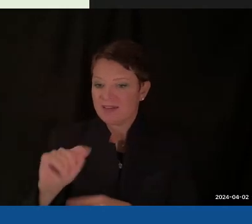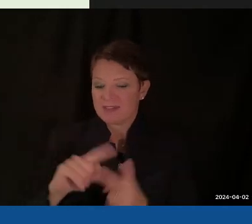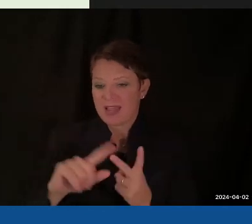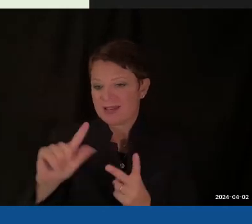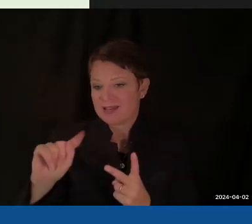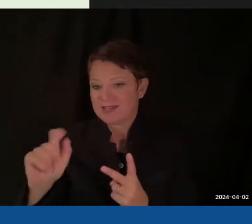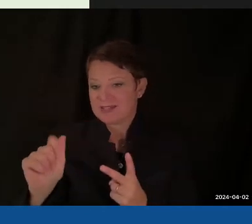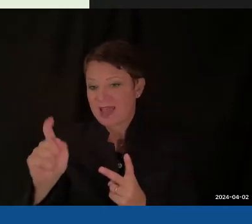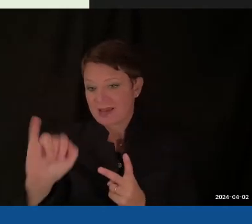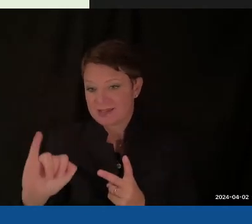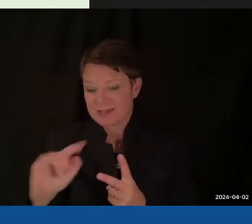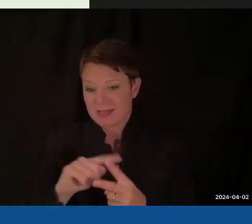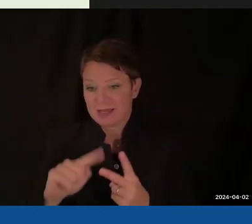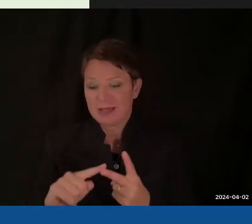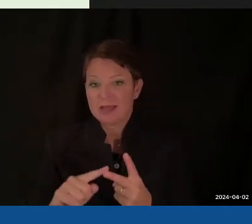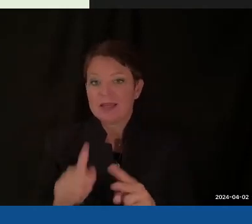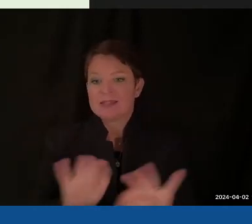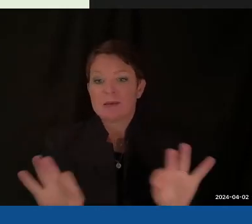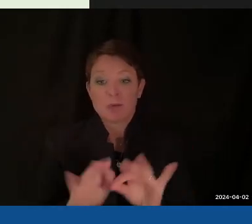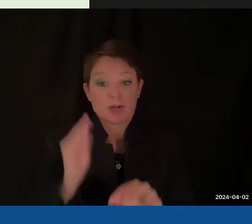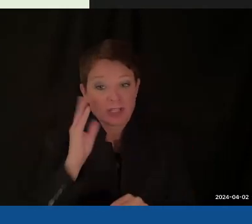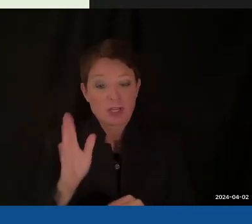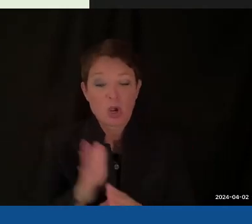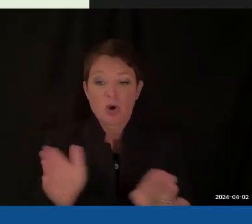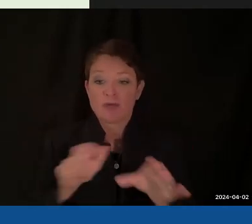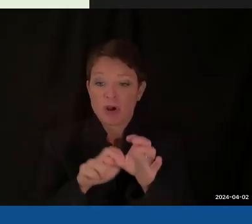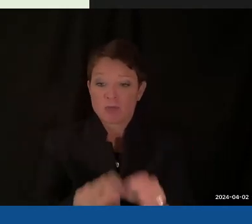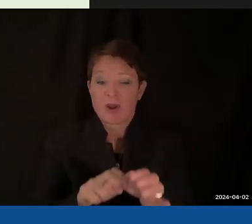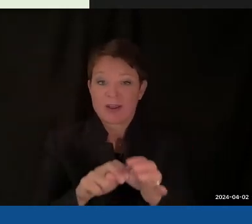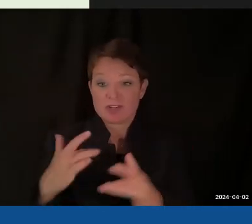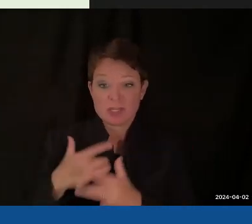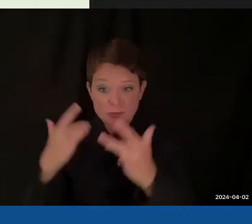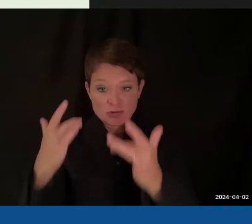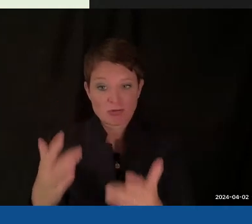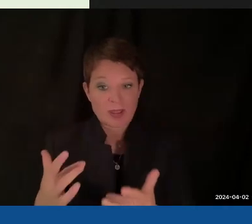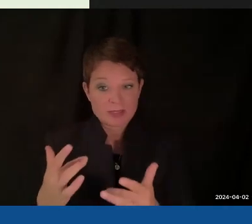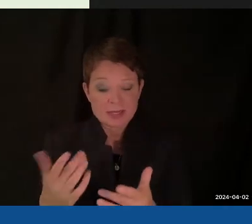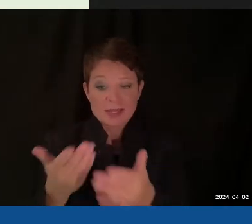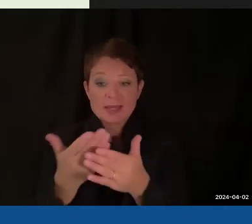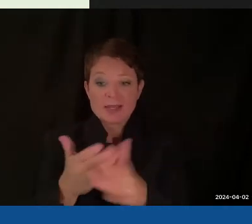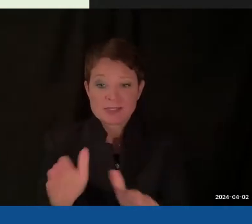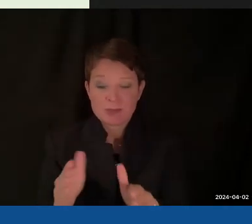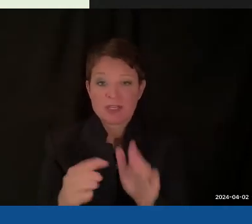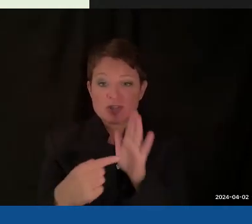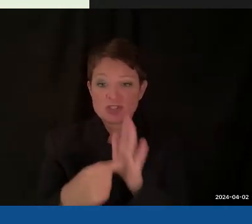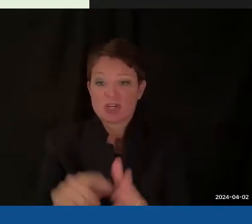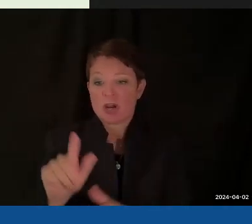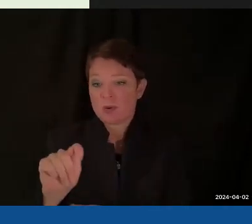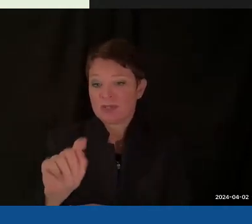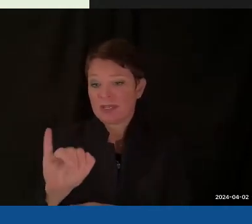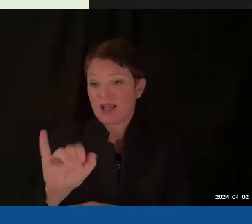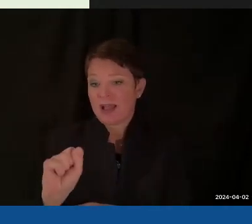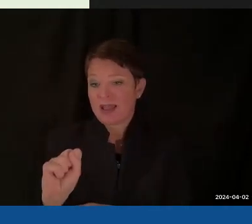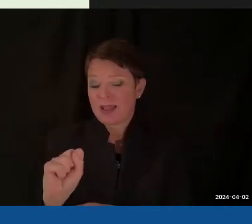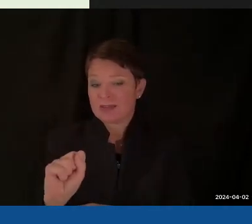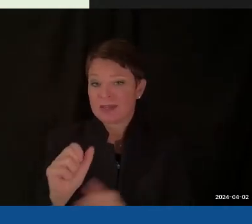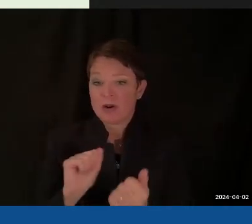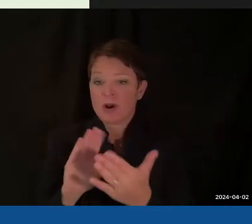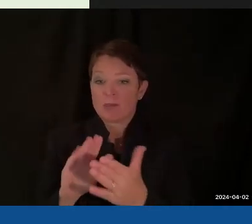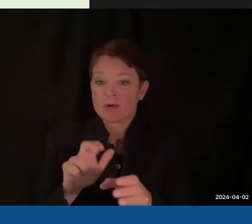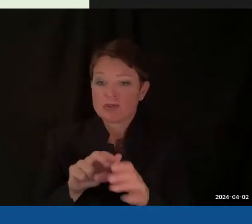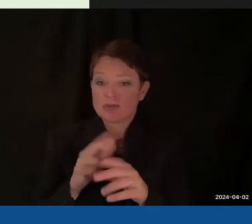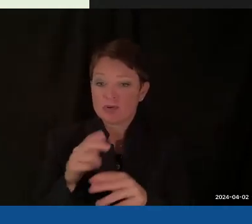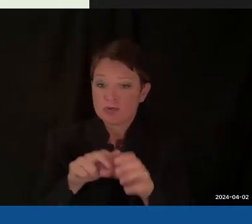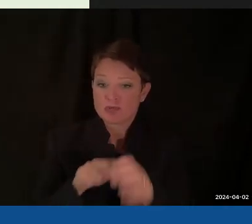taxis, etc. So it's important to note our overall ridership trends and submode splits are reflected in the TIS and our approach to